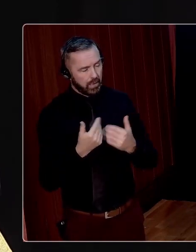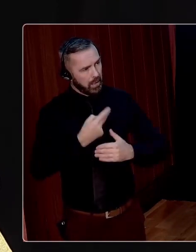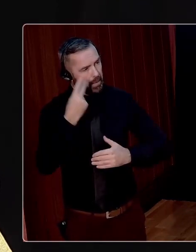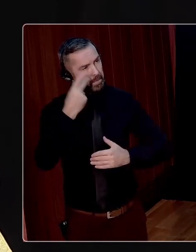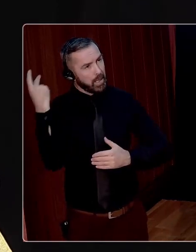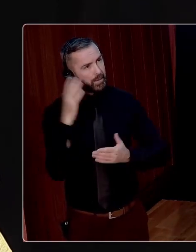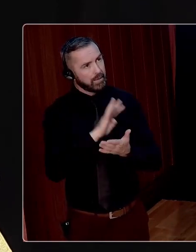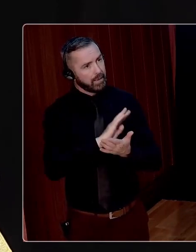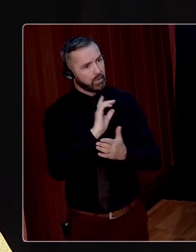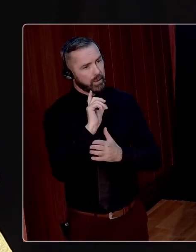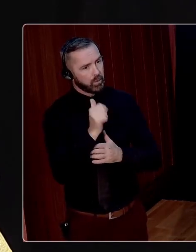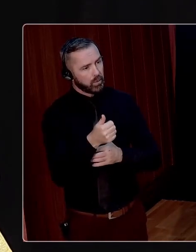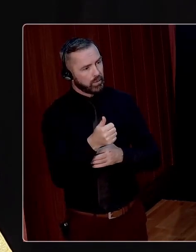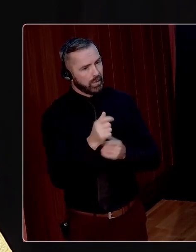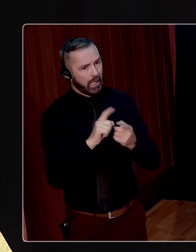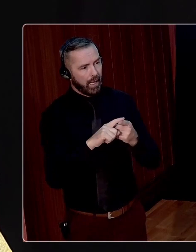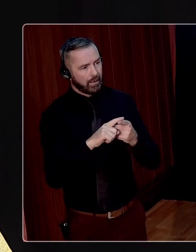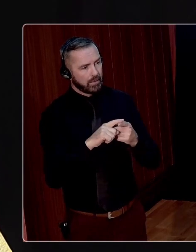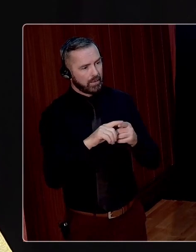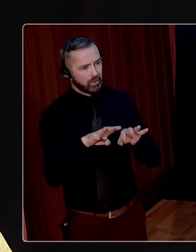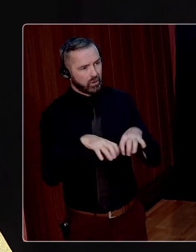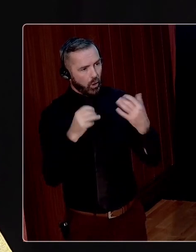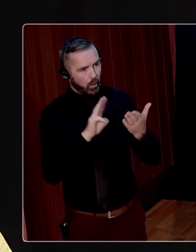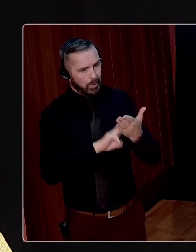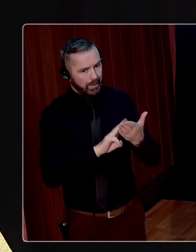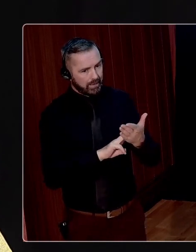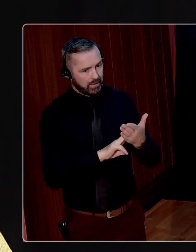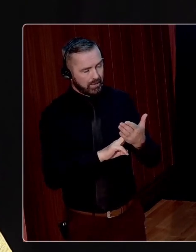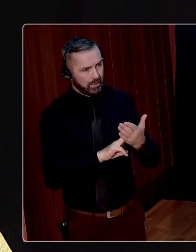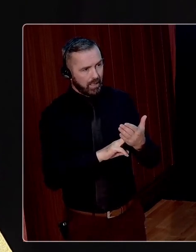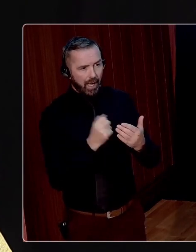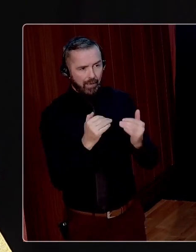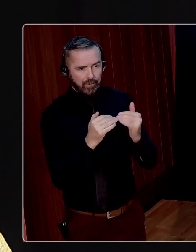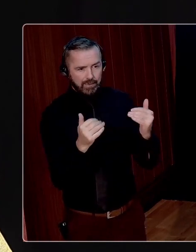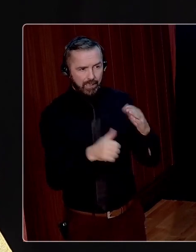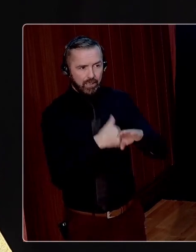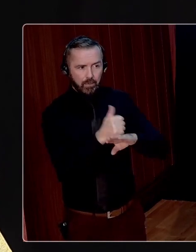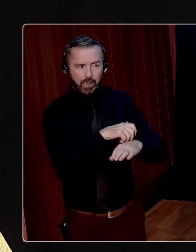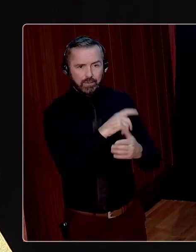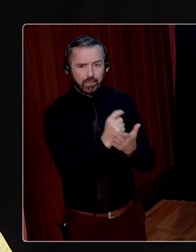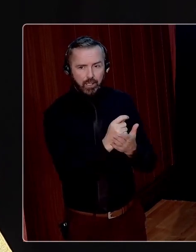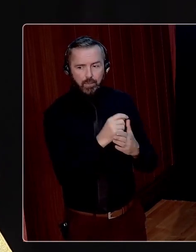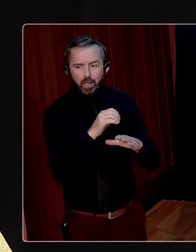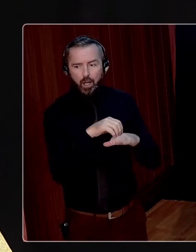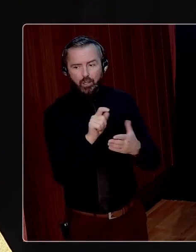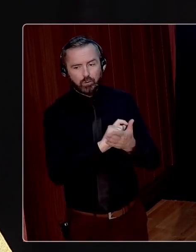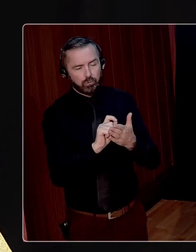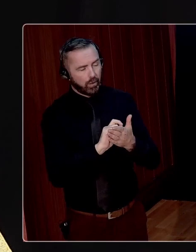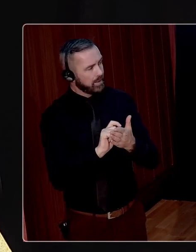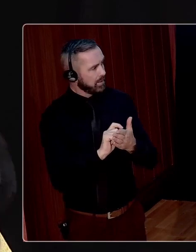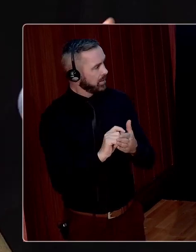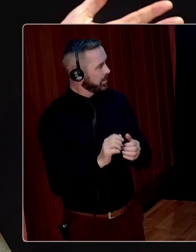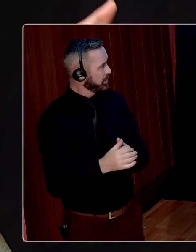as 1921 and the Dáil minutes and so forth, there was a standard being implemented at the time on the writing at the